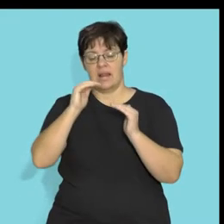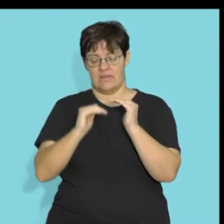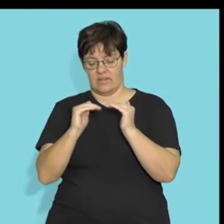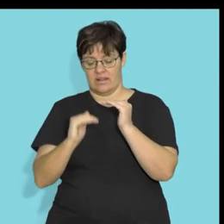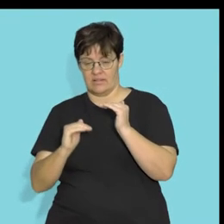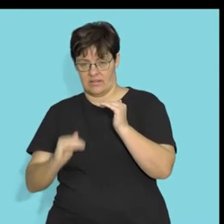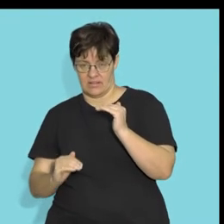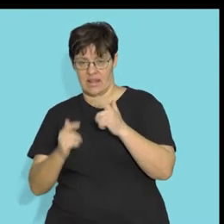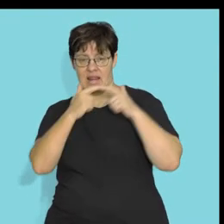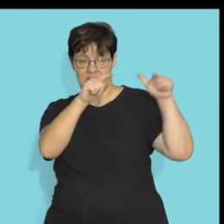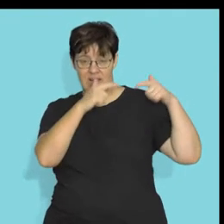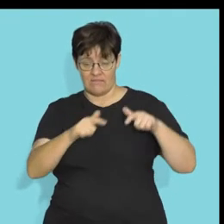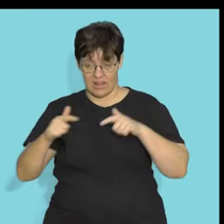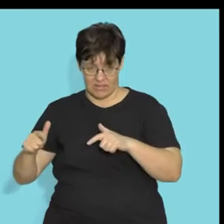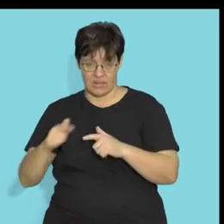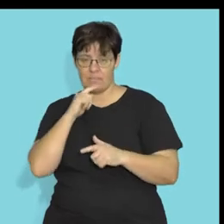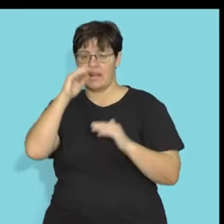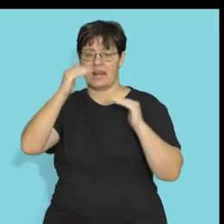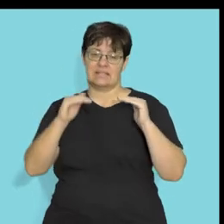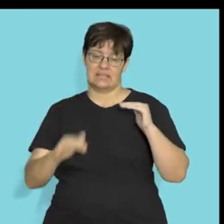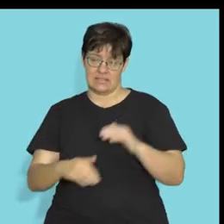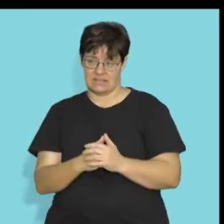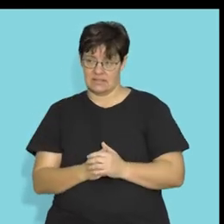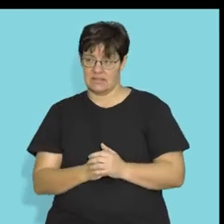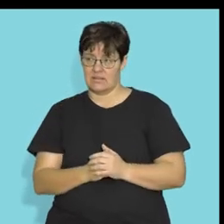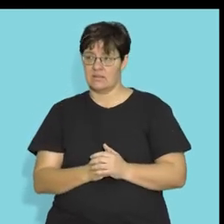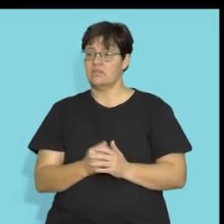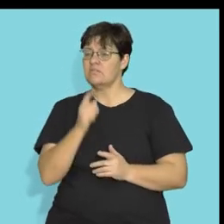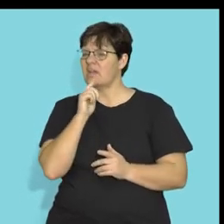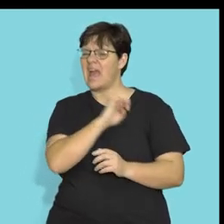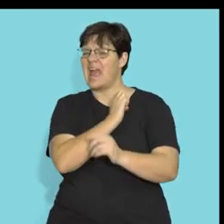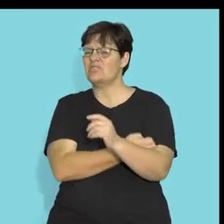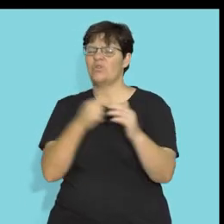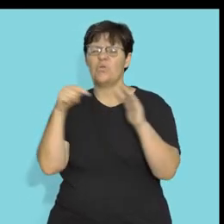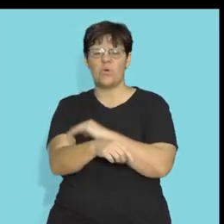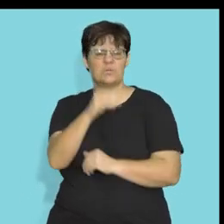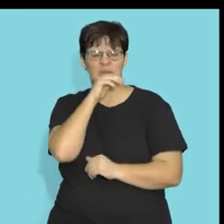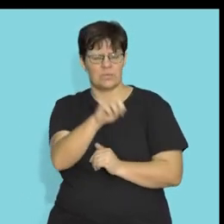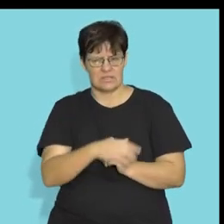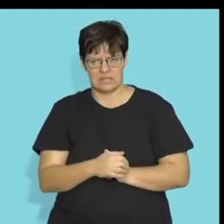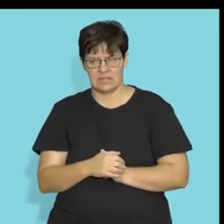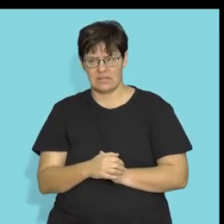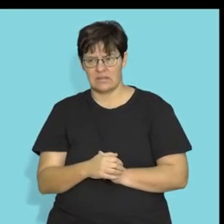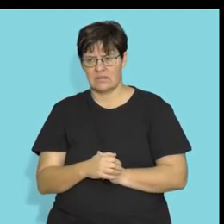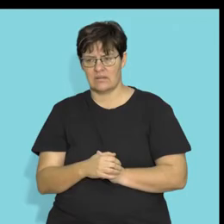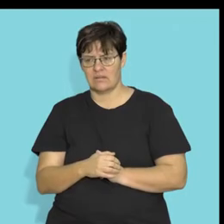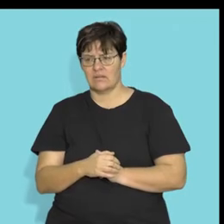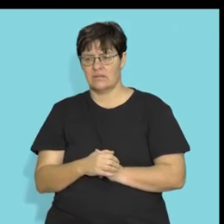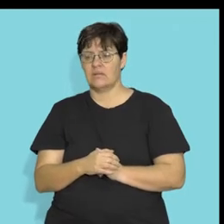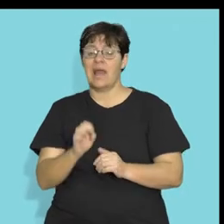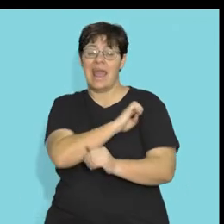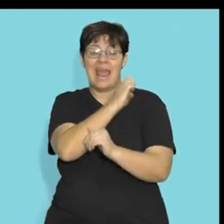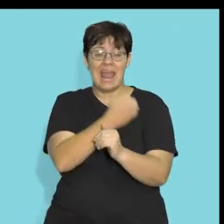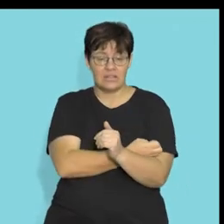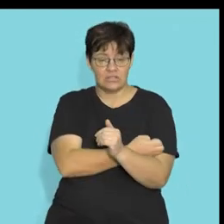every level. What do we mean by energy loss? And so when we refer to energy loss, we're referring to how